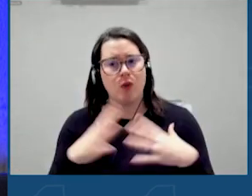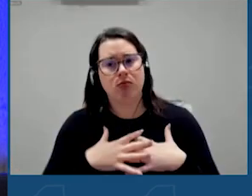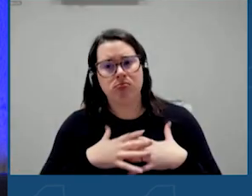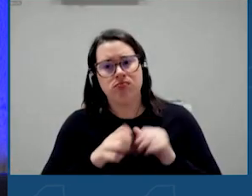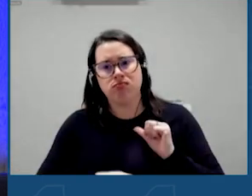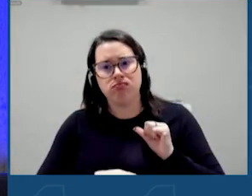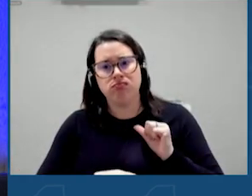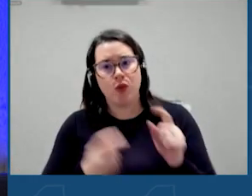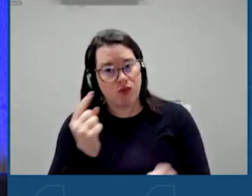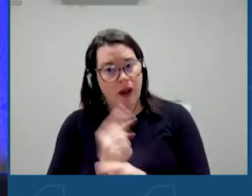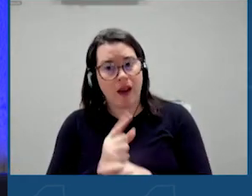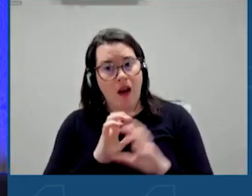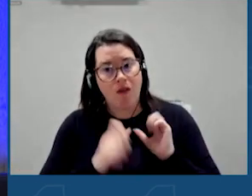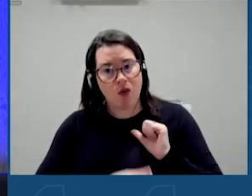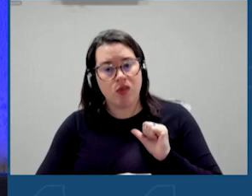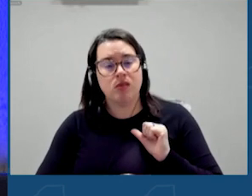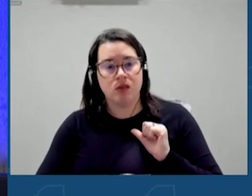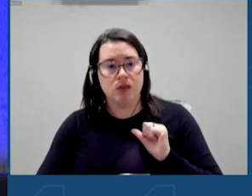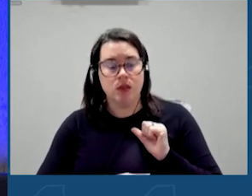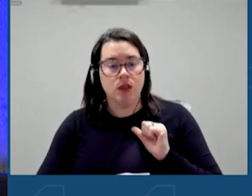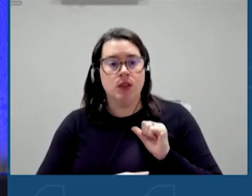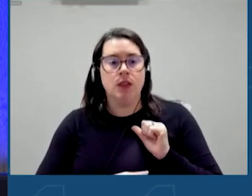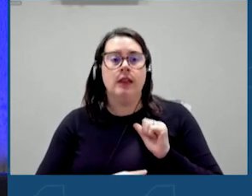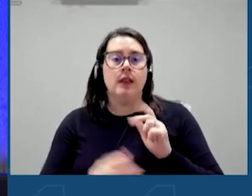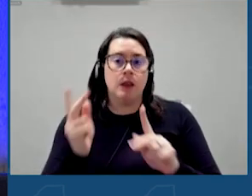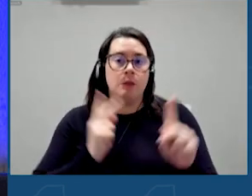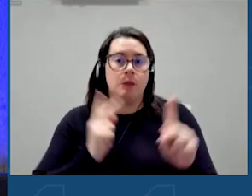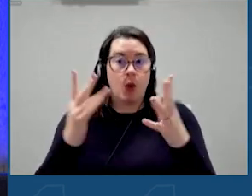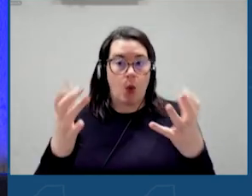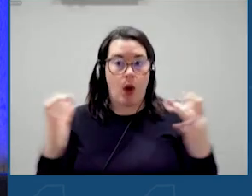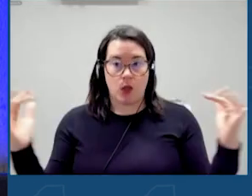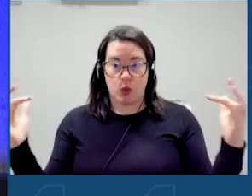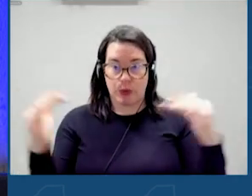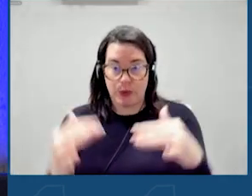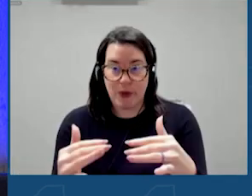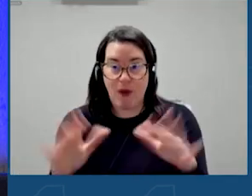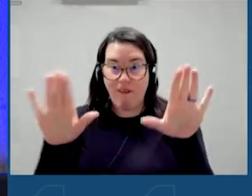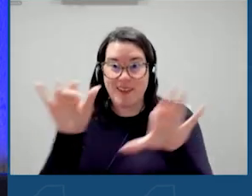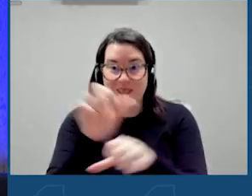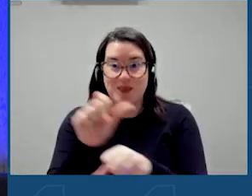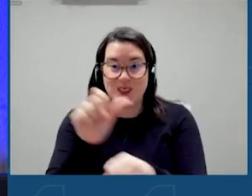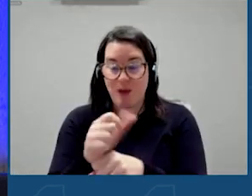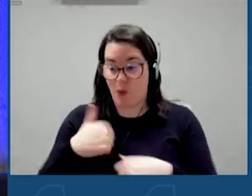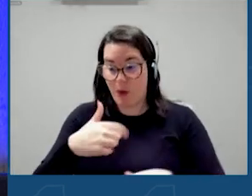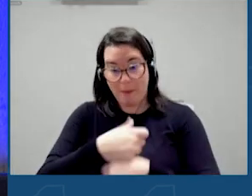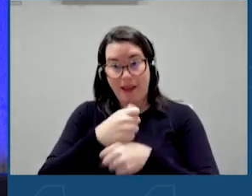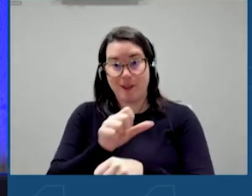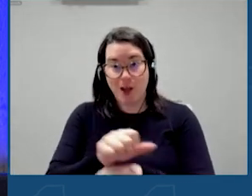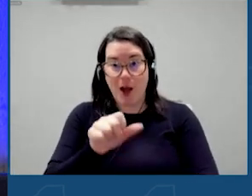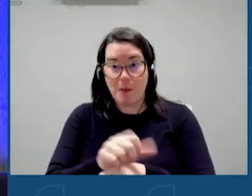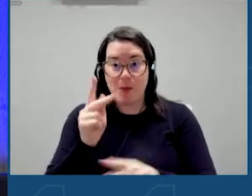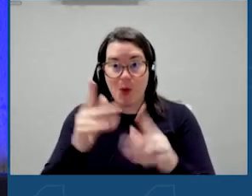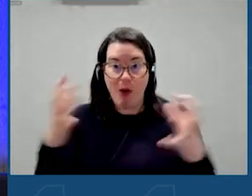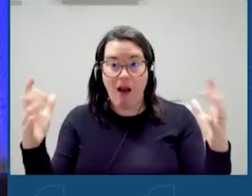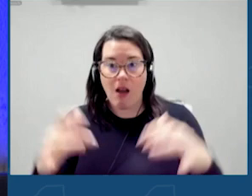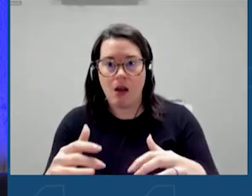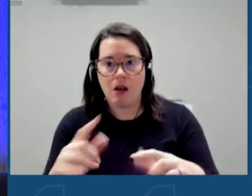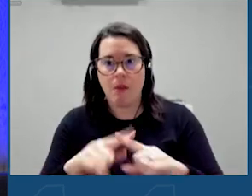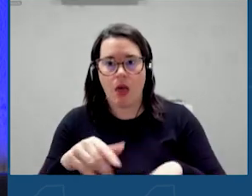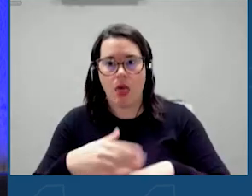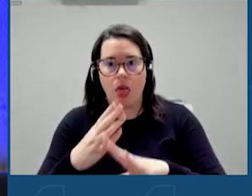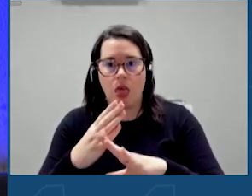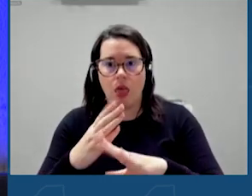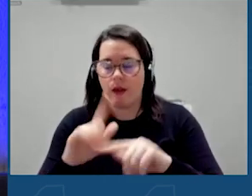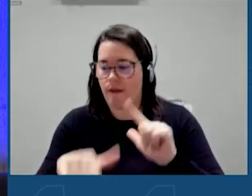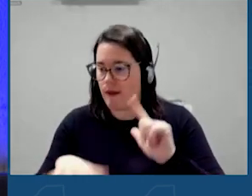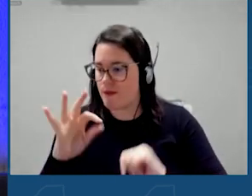That's a tragedy. So people want to come here and take those great jobs that we're creating, but they're hitting a wall and not finding the housing